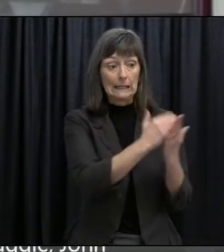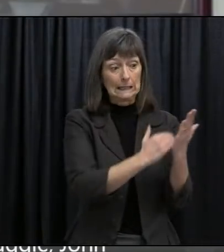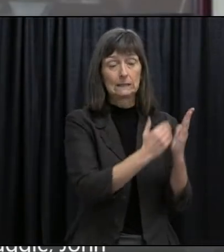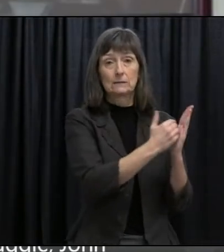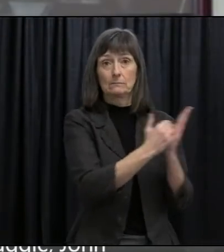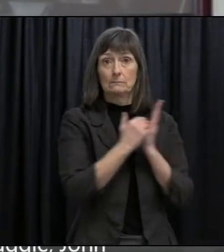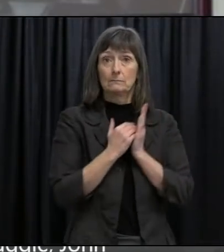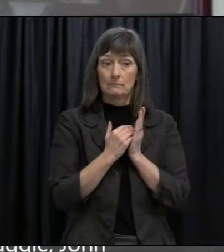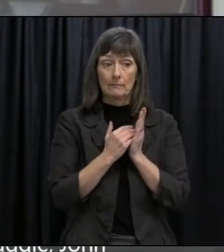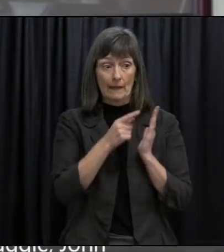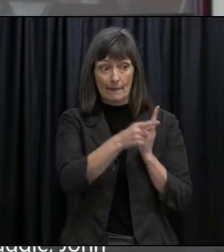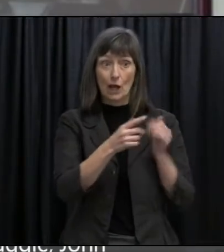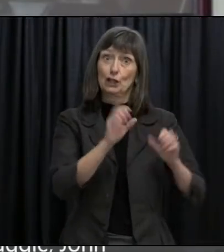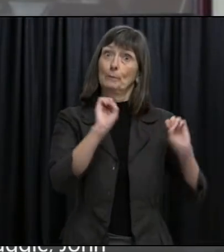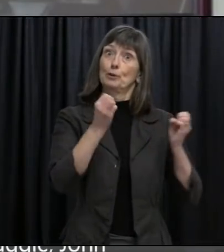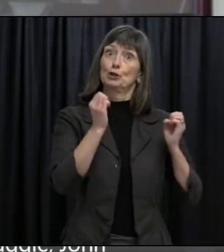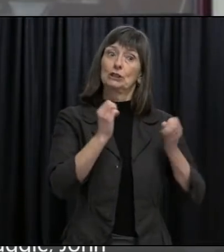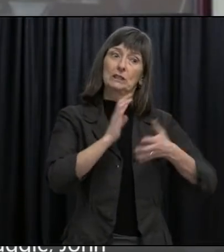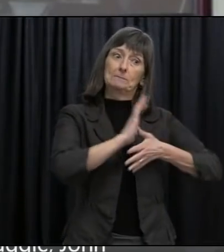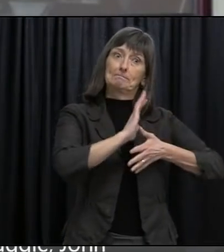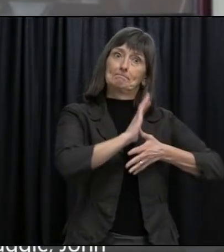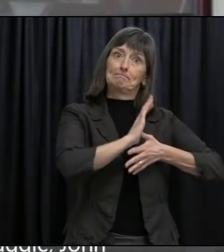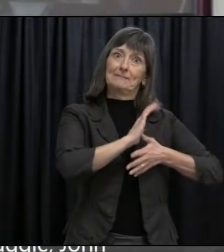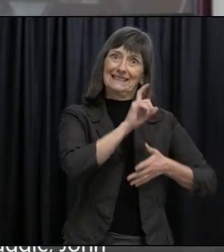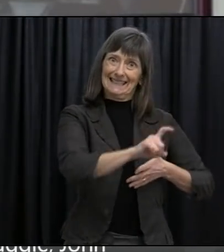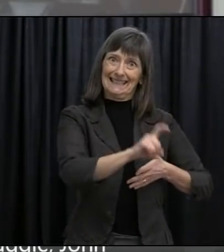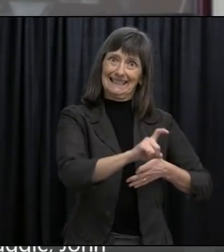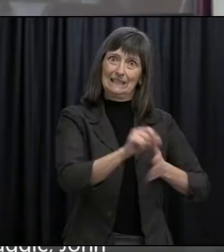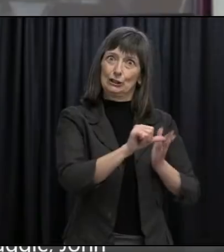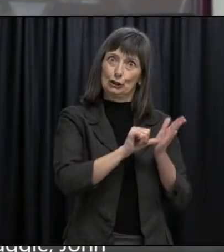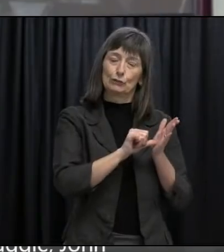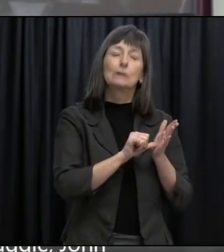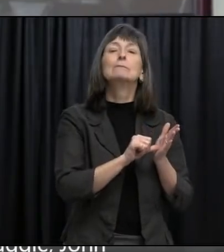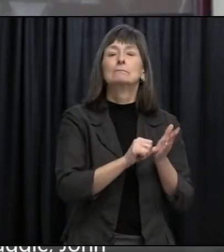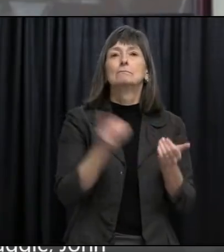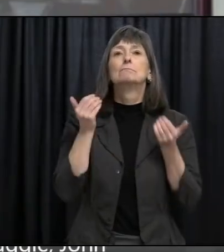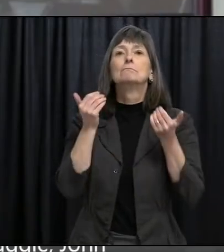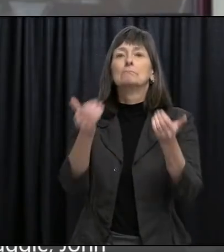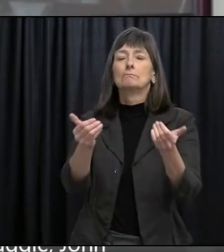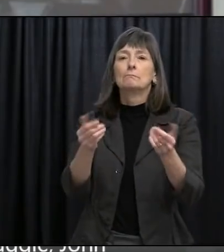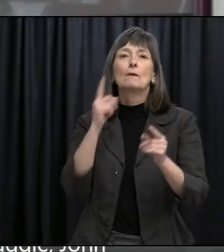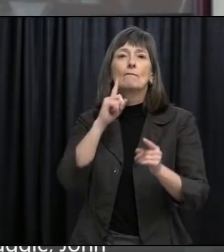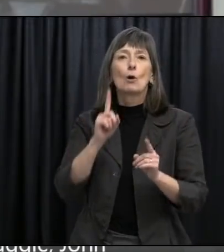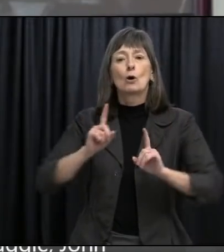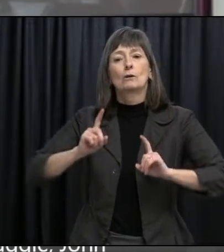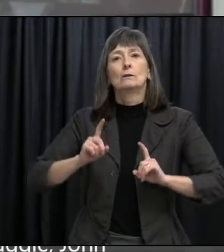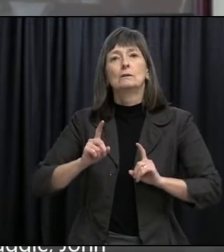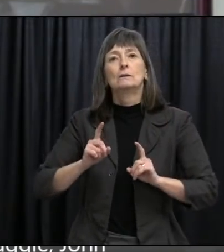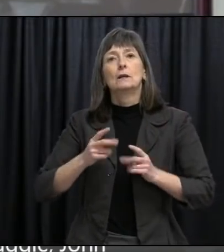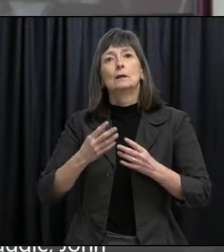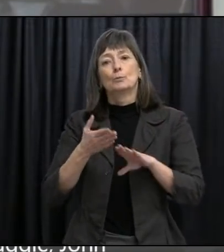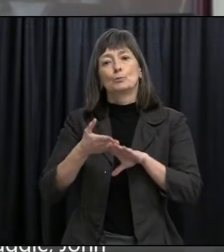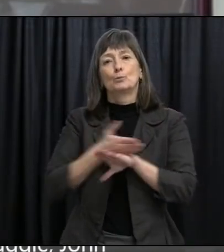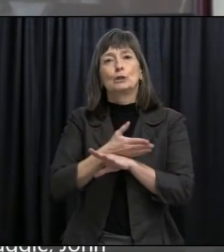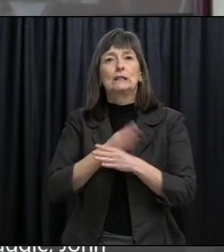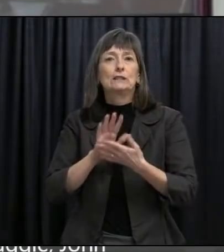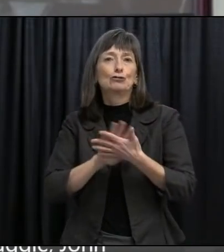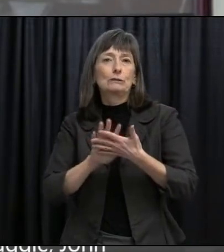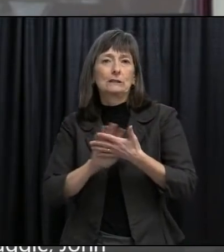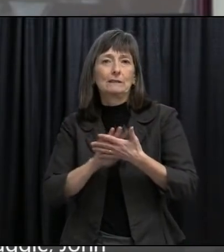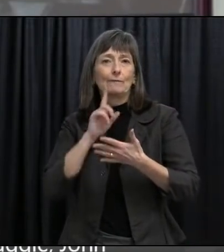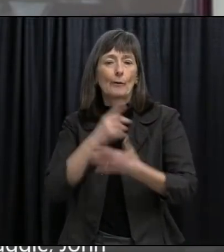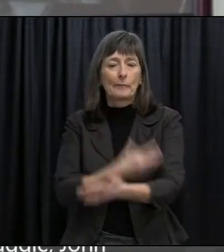what clinicians determine as urgent or semi-urgent procedures will go ahead in with the rest.